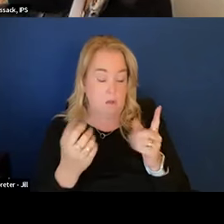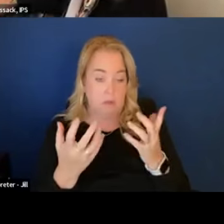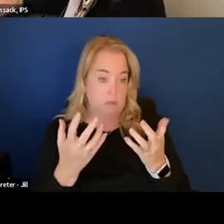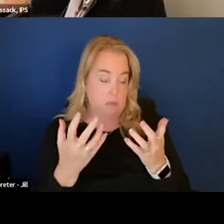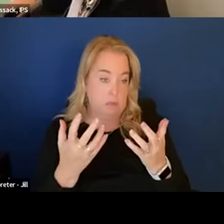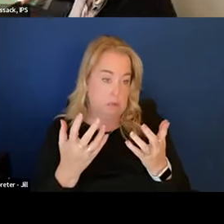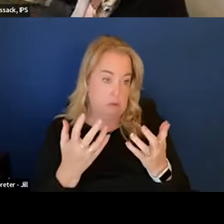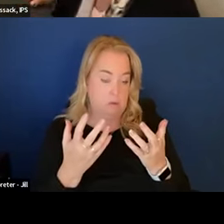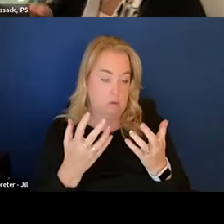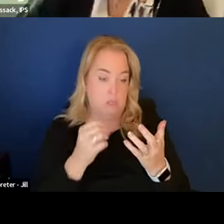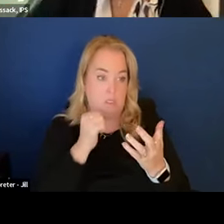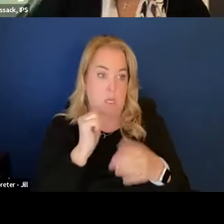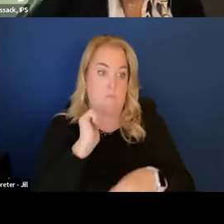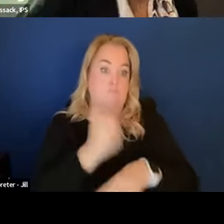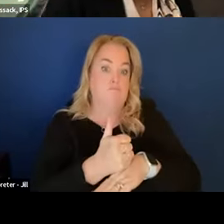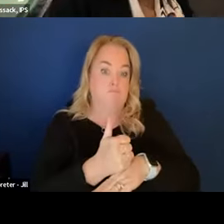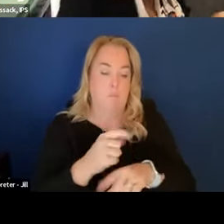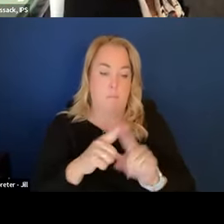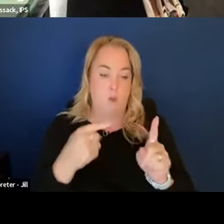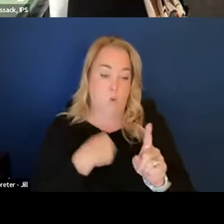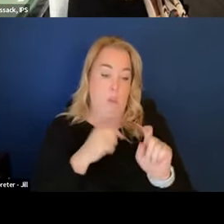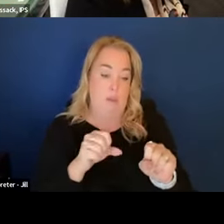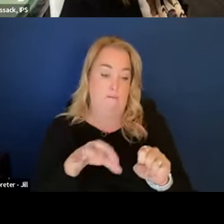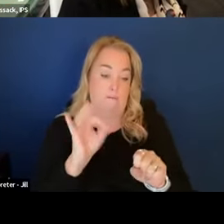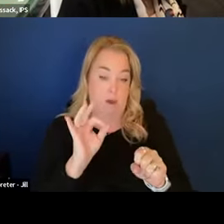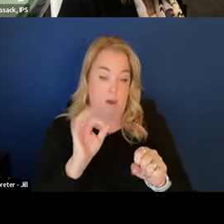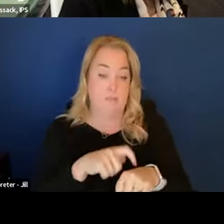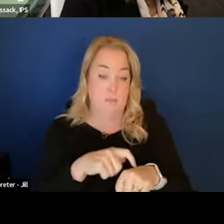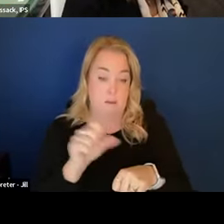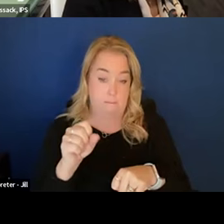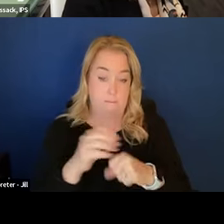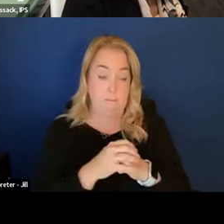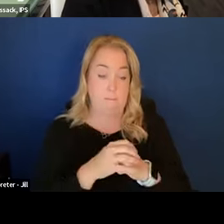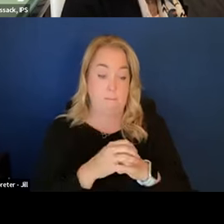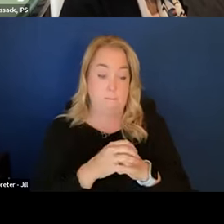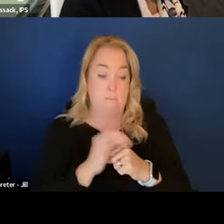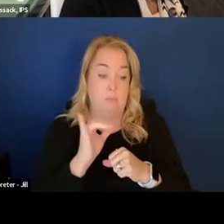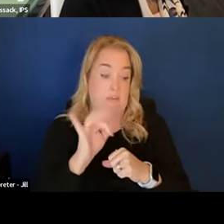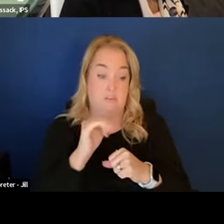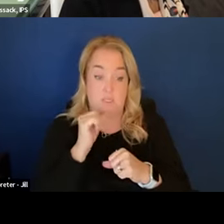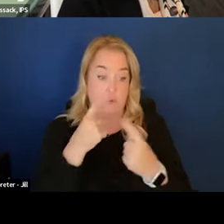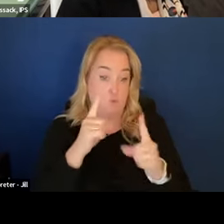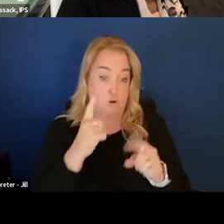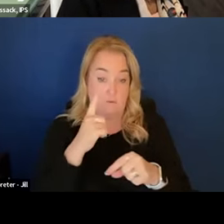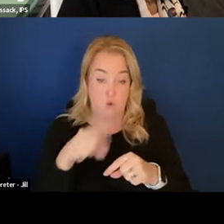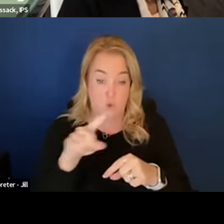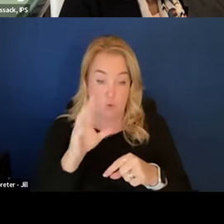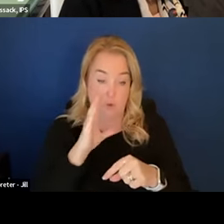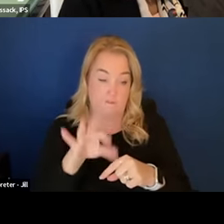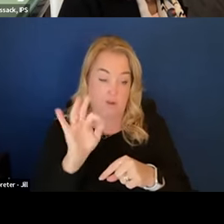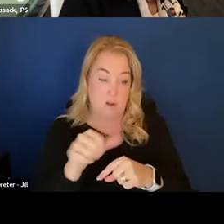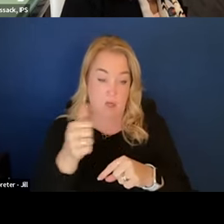and, you know, it's not set in stone, so we can definitely find a time. If that doesn't work for folks, we can find another